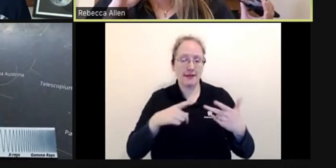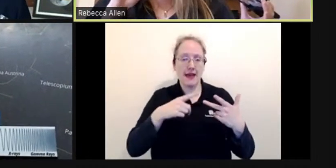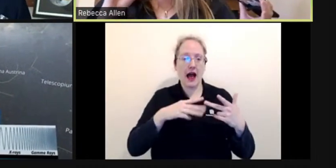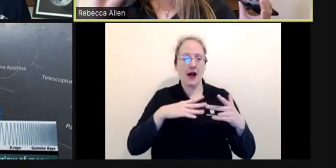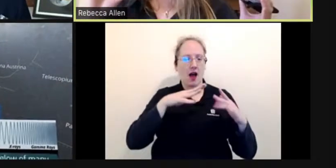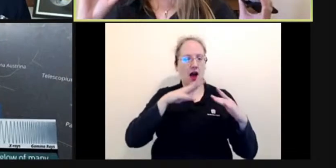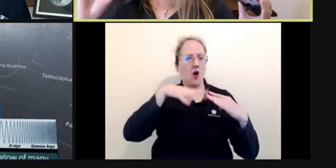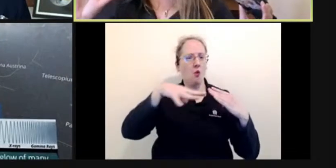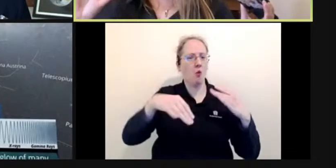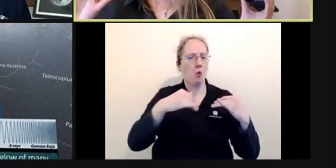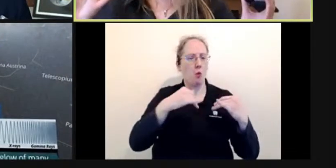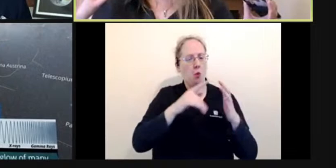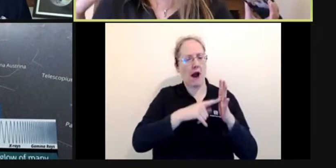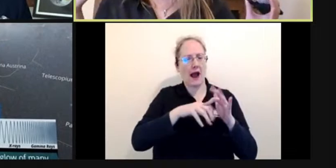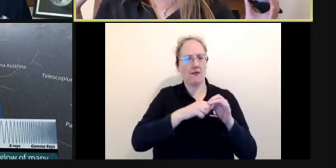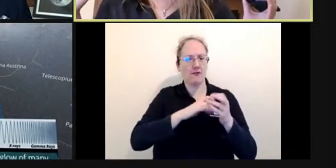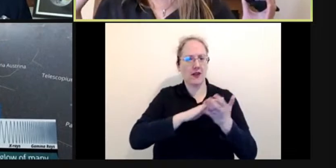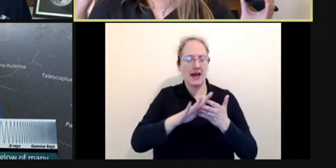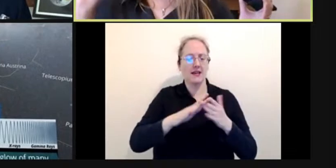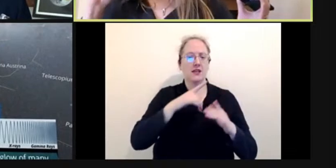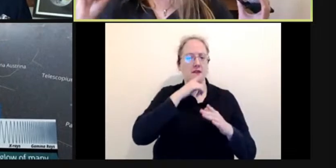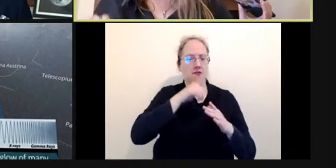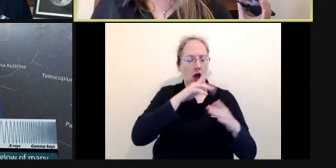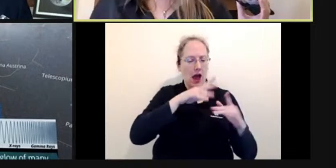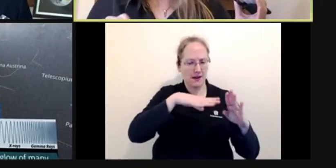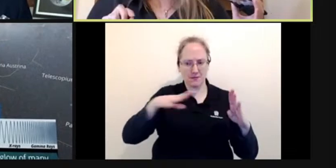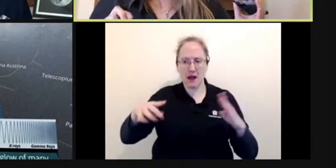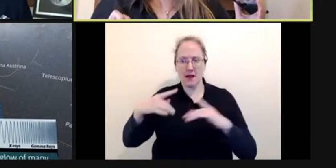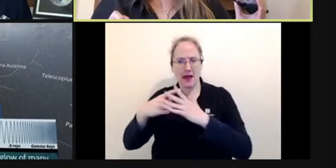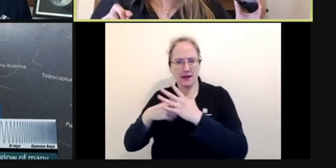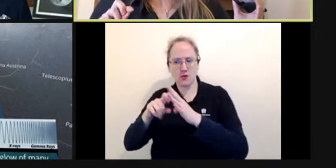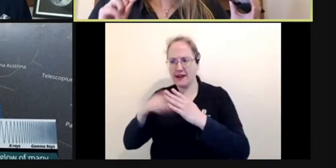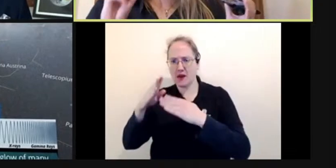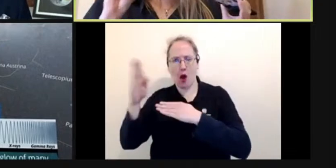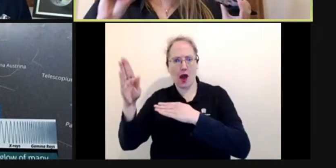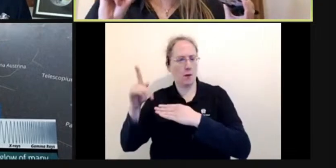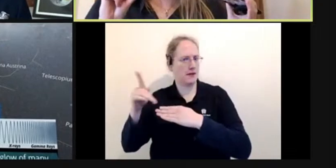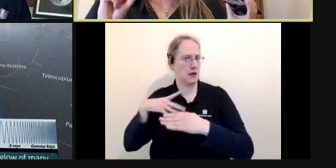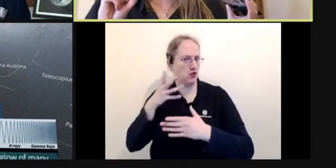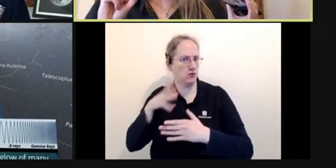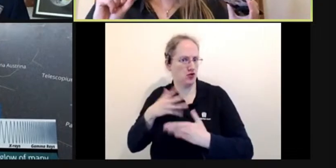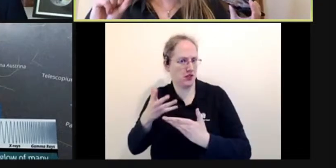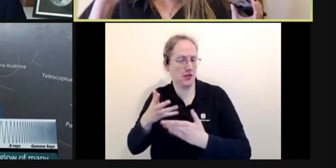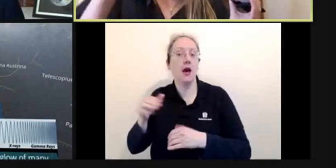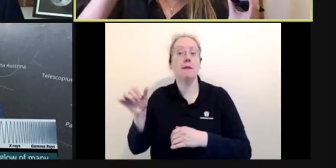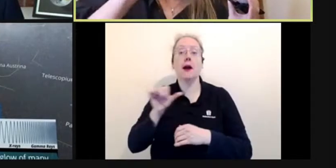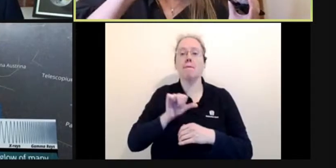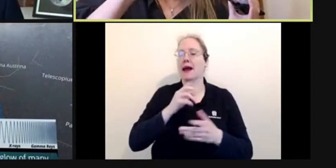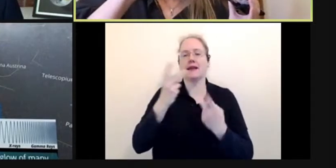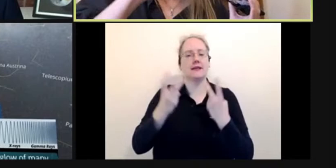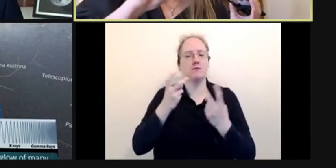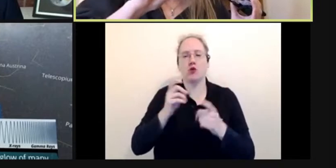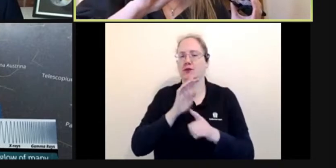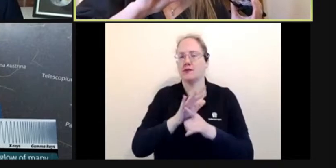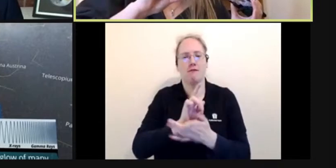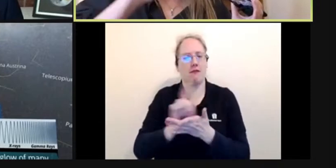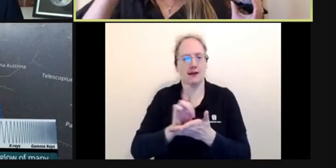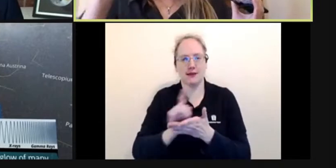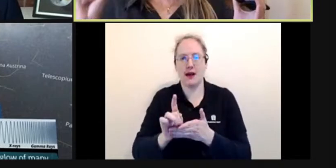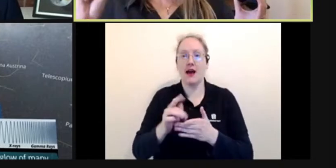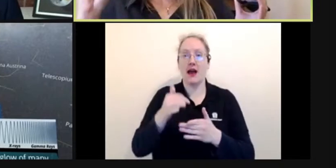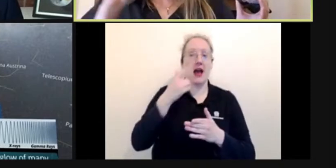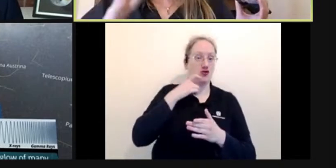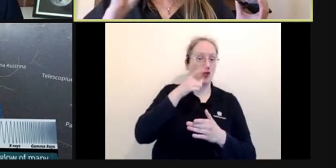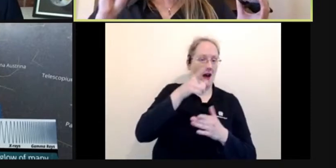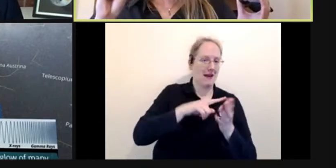high energy ones. X-ray are just as interesting. Come back and explore those in your own time and do Alan's trick of jumping between optical